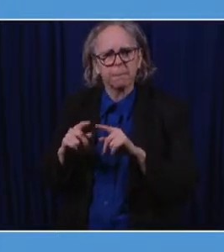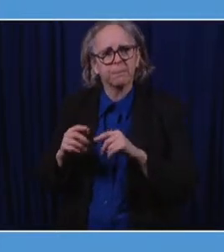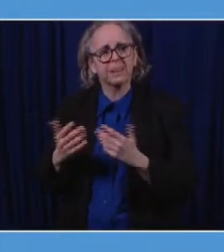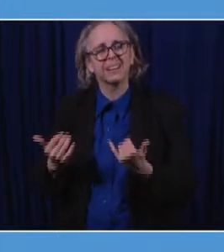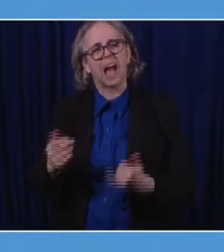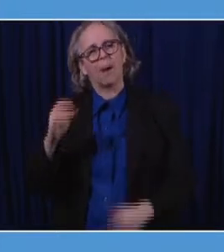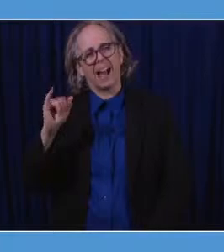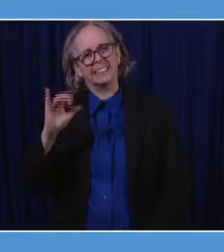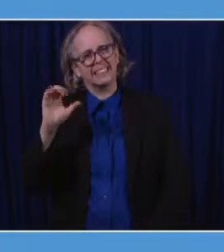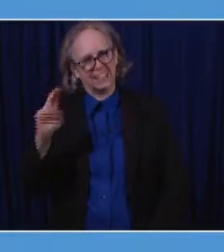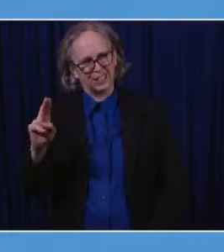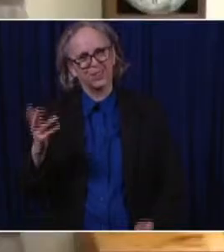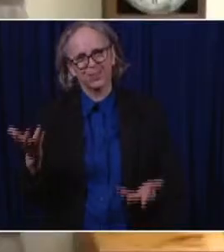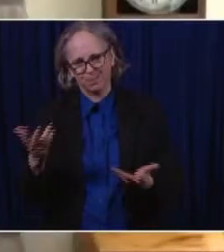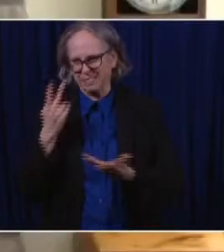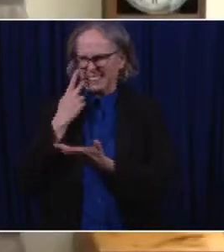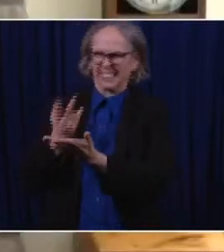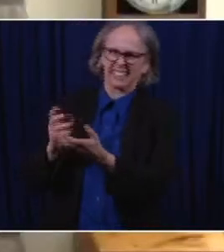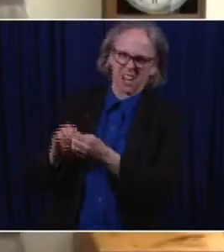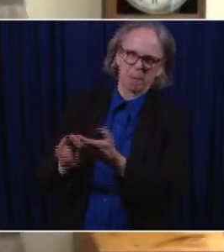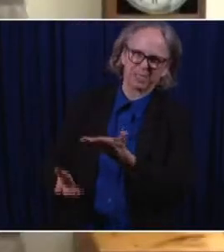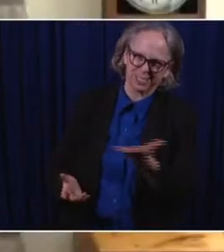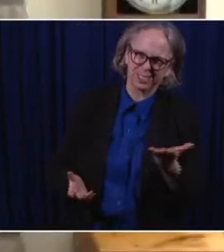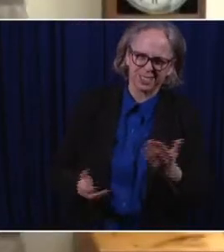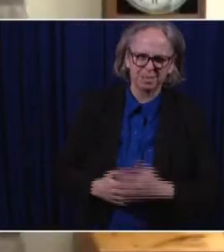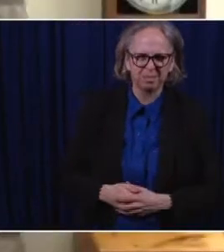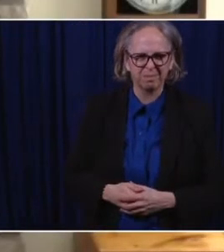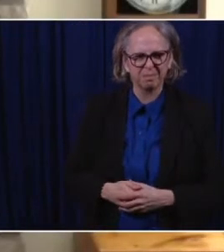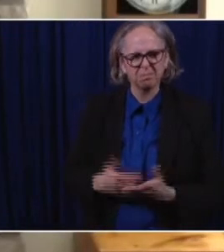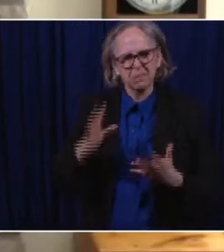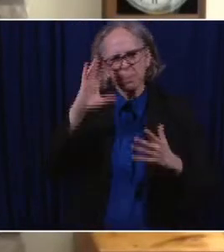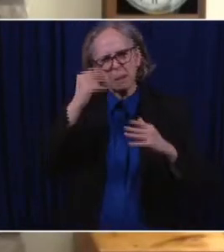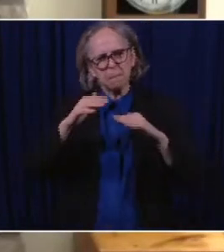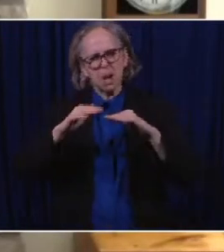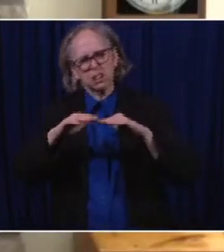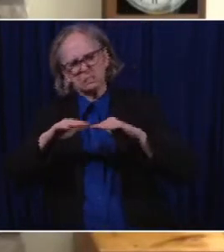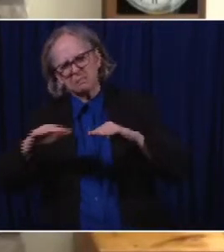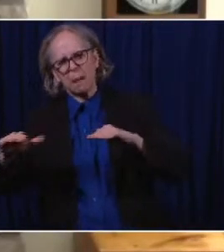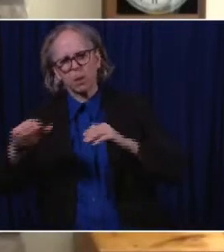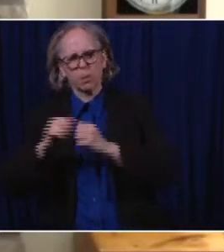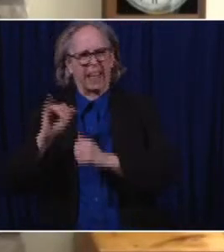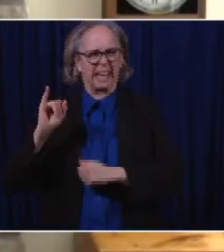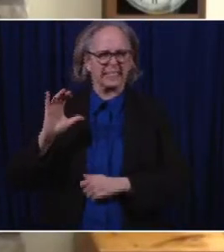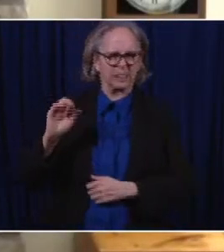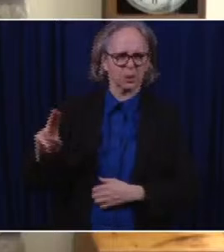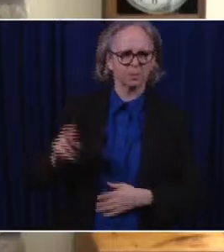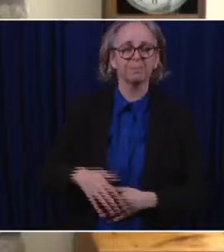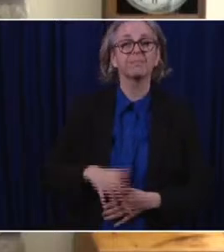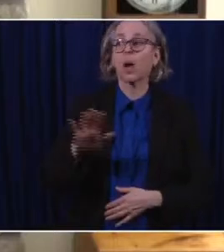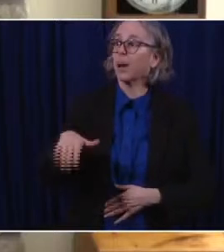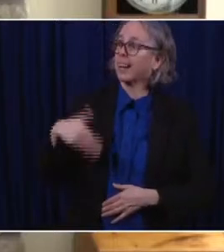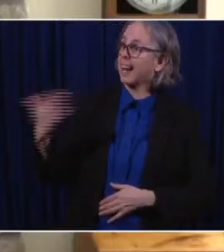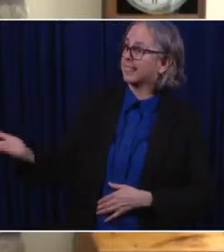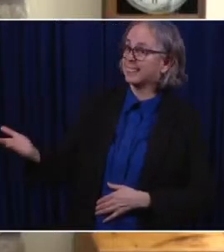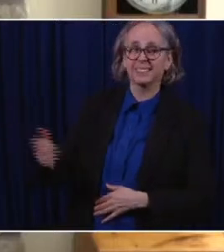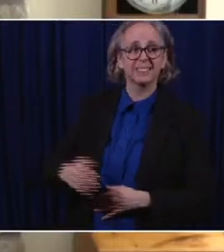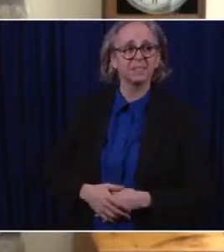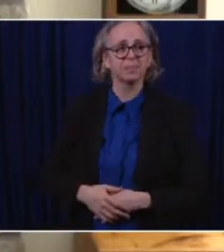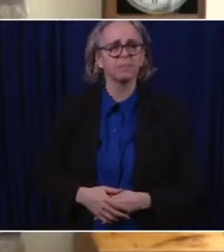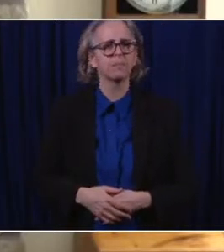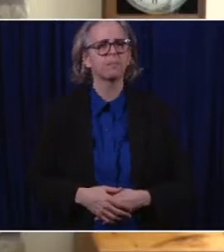our ICU admissions are about the same. Eric, let's go to the next slide. Again, what you're